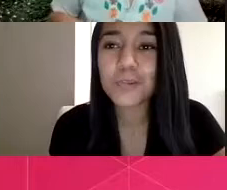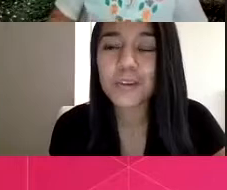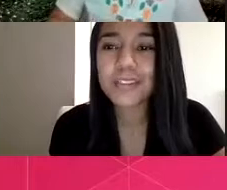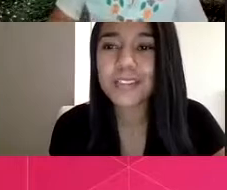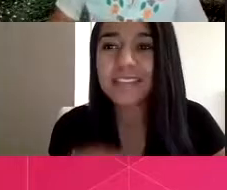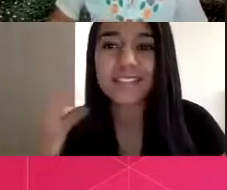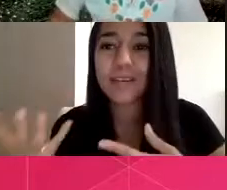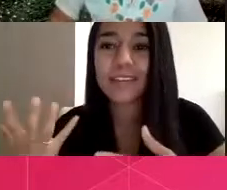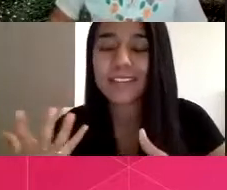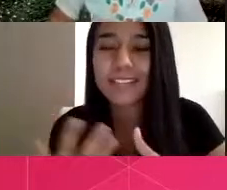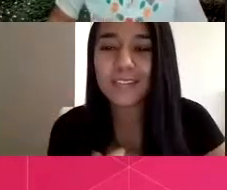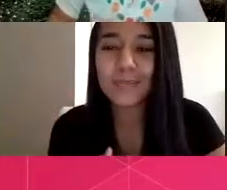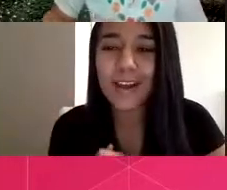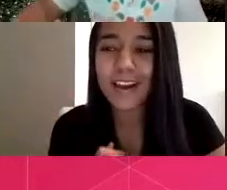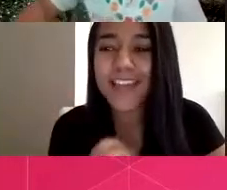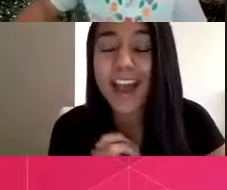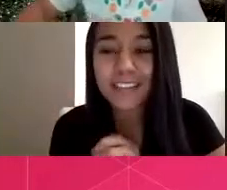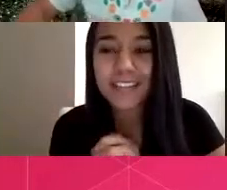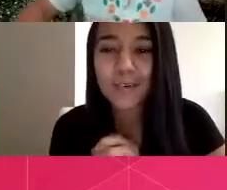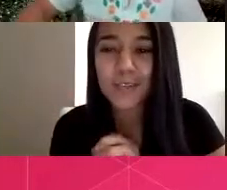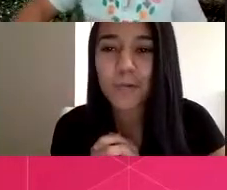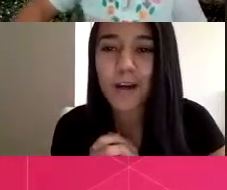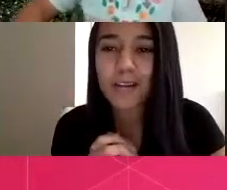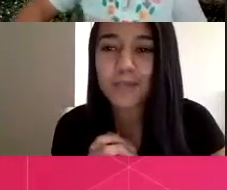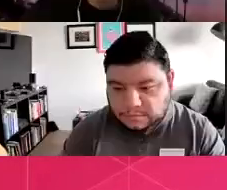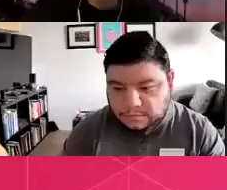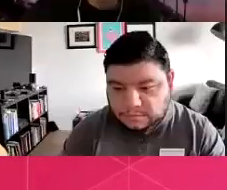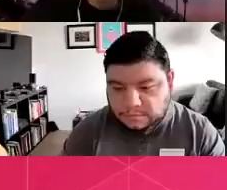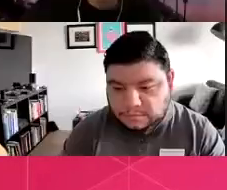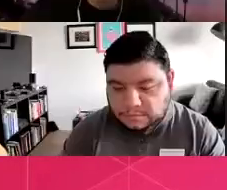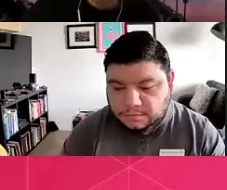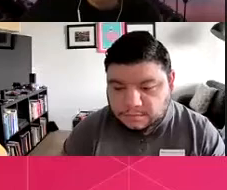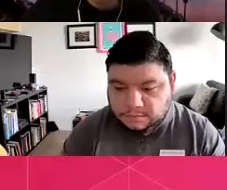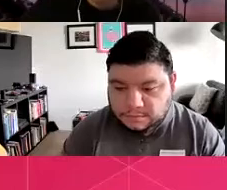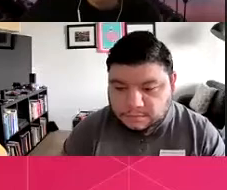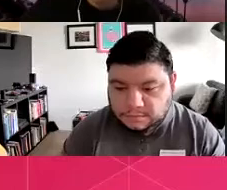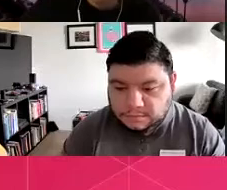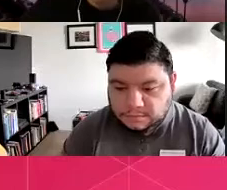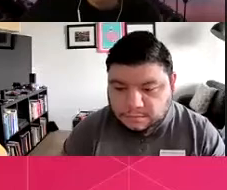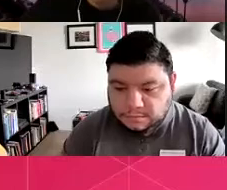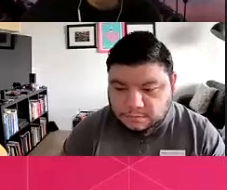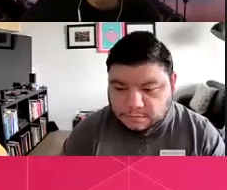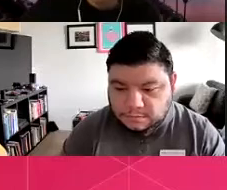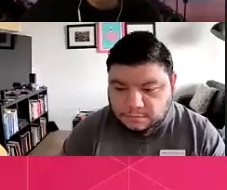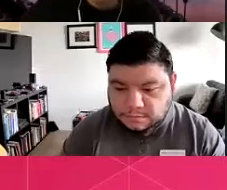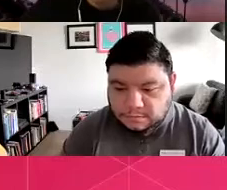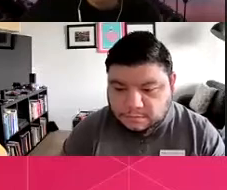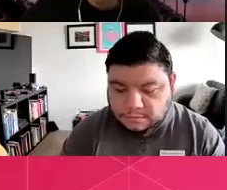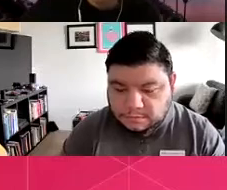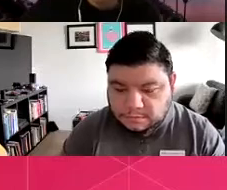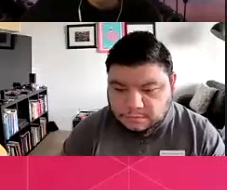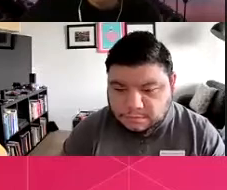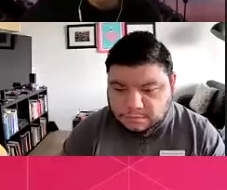We're super excited to really continue to have these cultural welcomes. We had one yesterday, and we're having some throughout the rest of the weekend